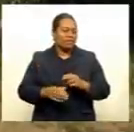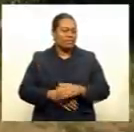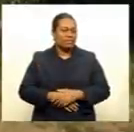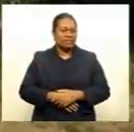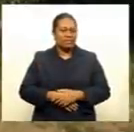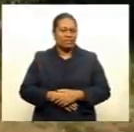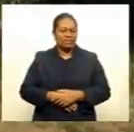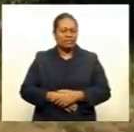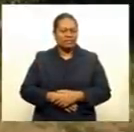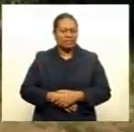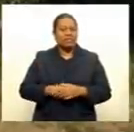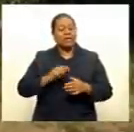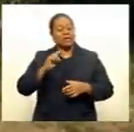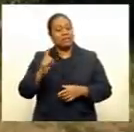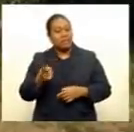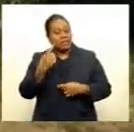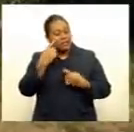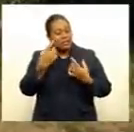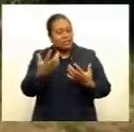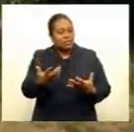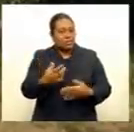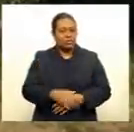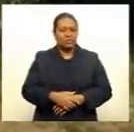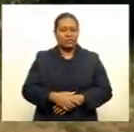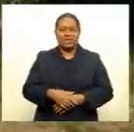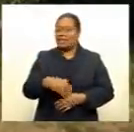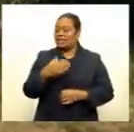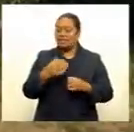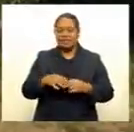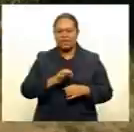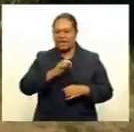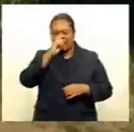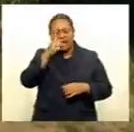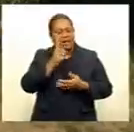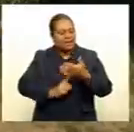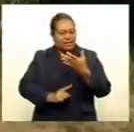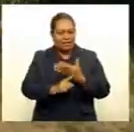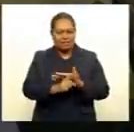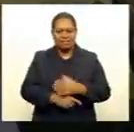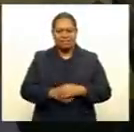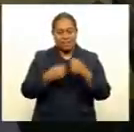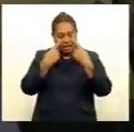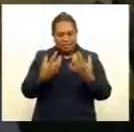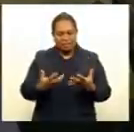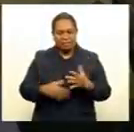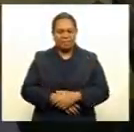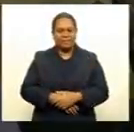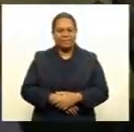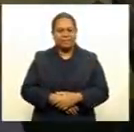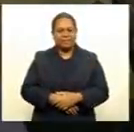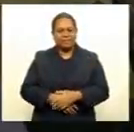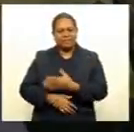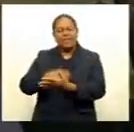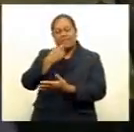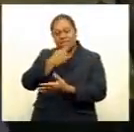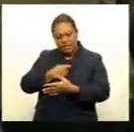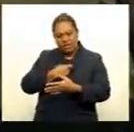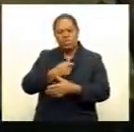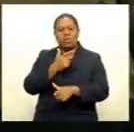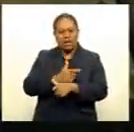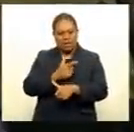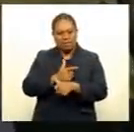test for them. However, they've stated that it will not be impossible to overcome. Main thing will be labor. They're charging